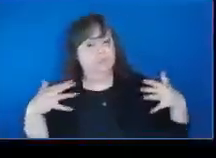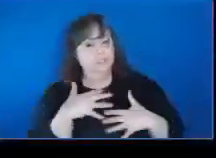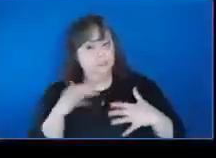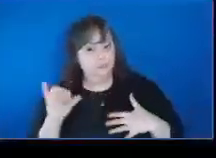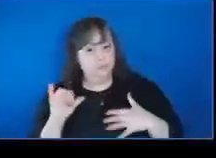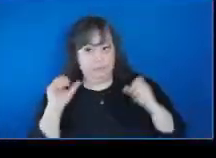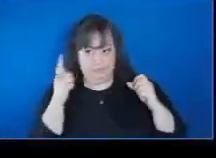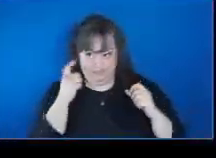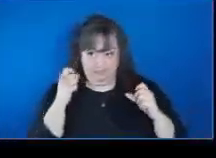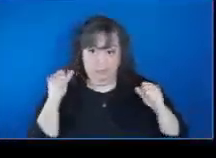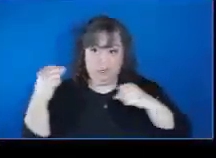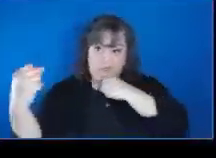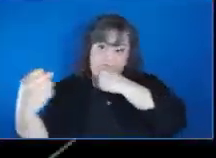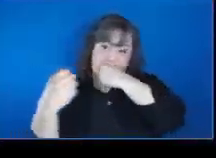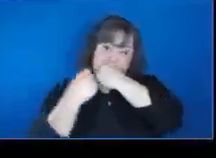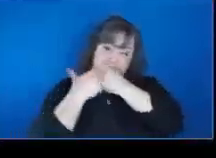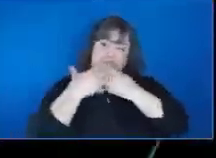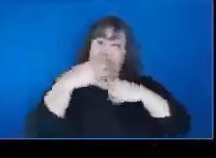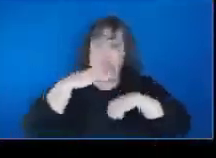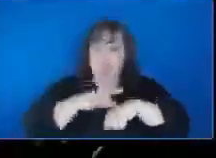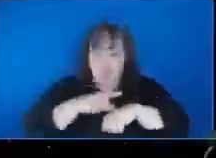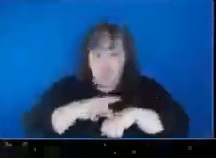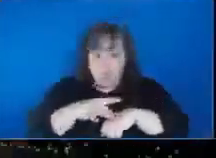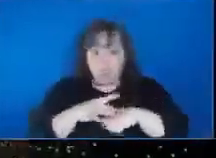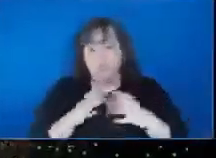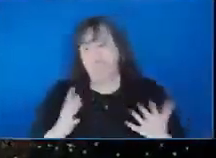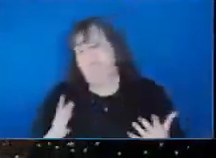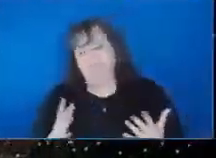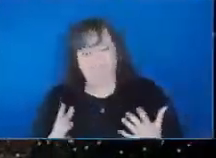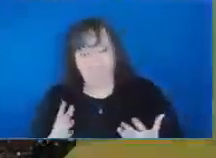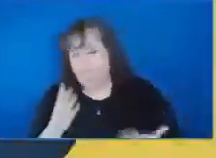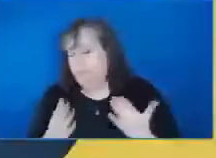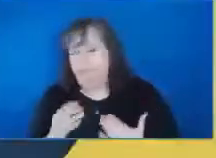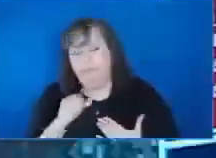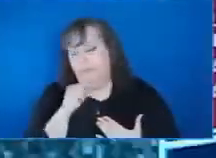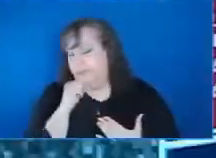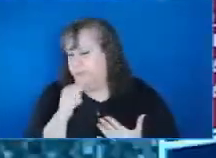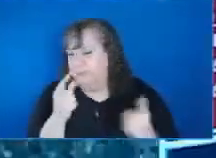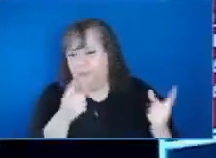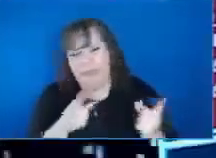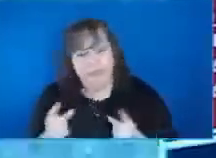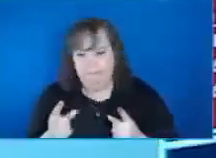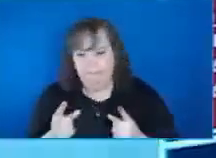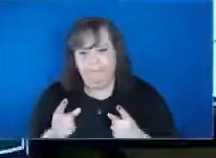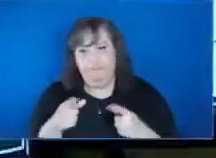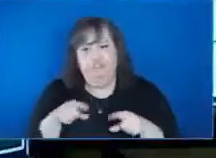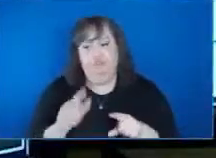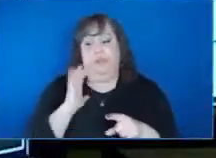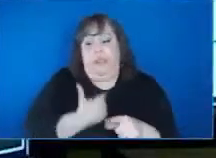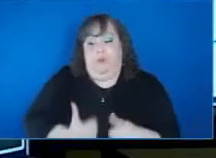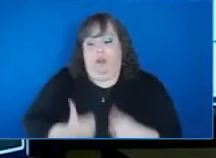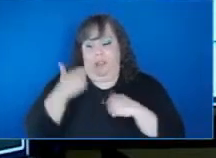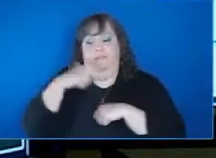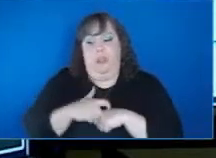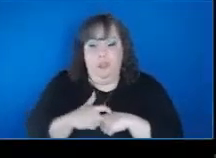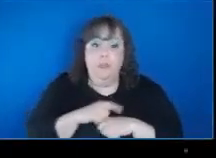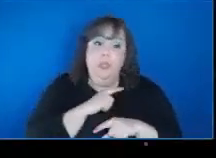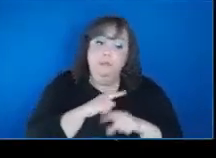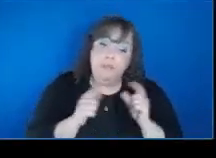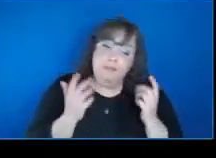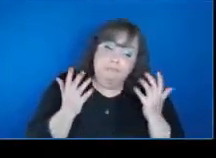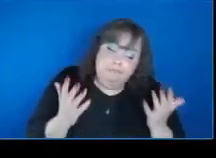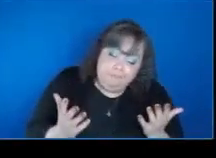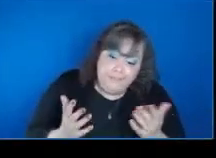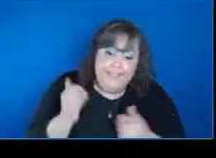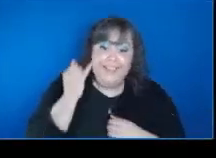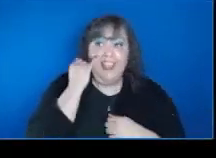It's really incredibly unlikely that a significant asteroid impact is going to occur in our lifetimes. However, that said, if even one happens,